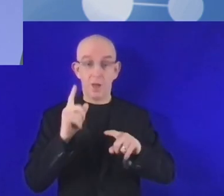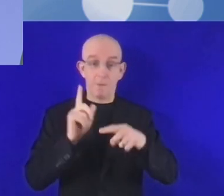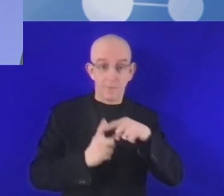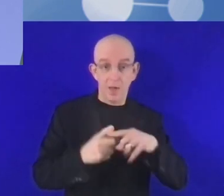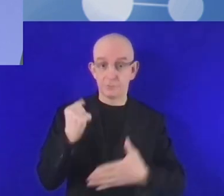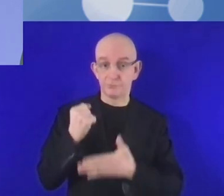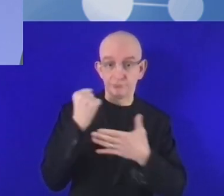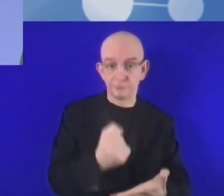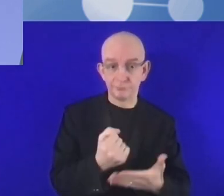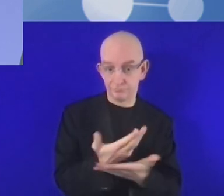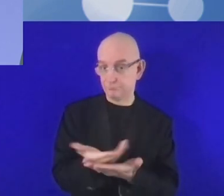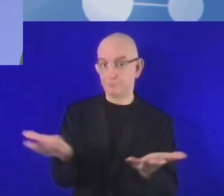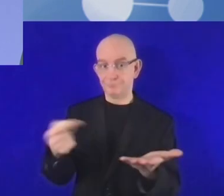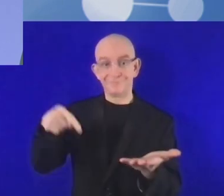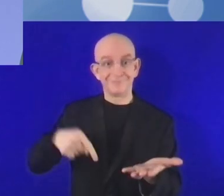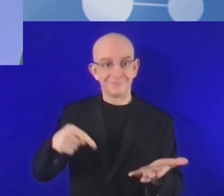done. great